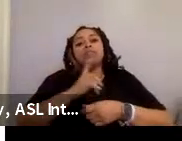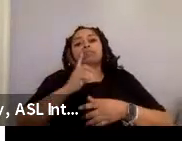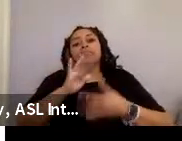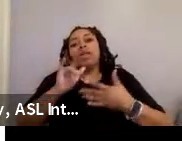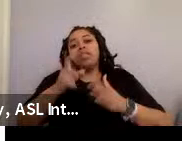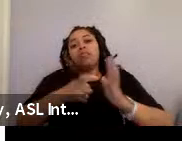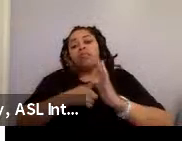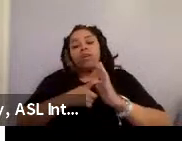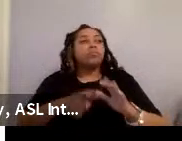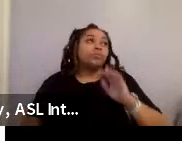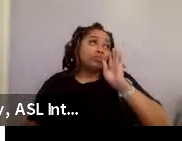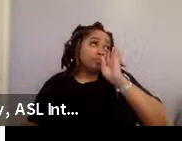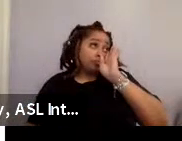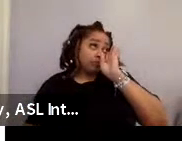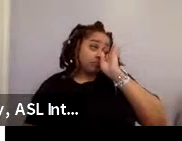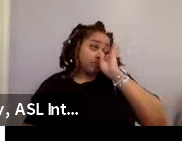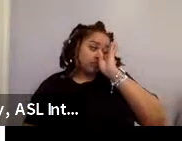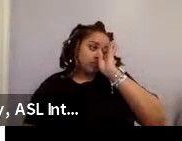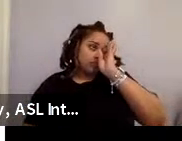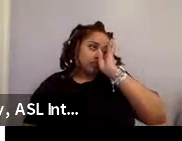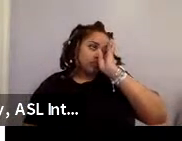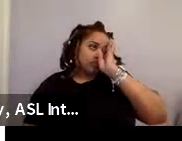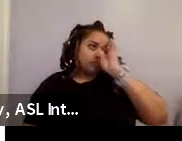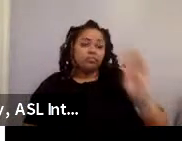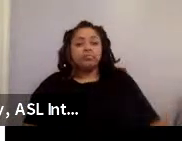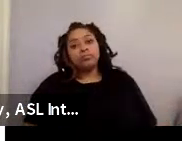Next slide, please.